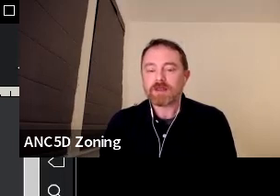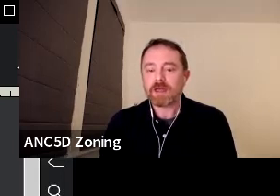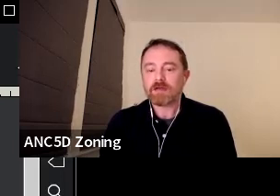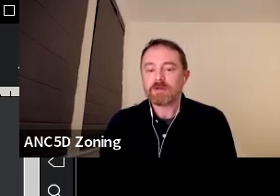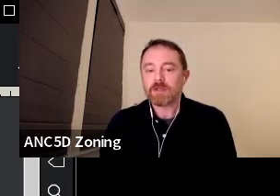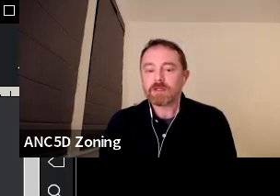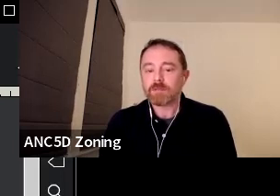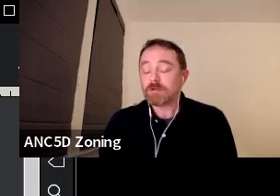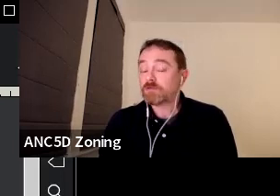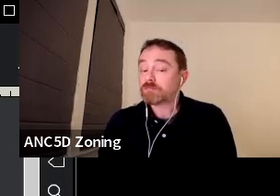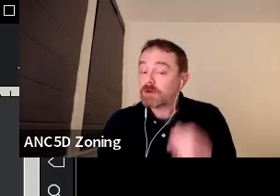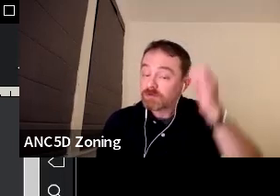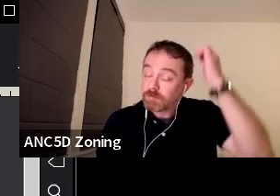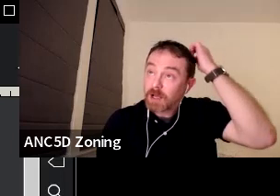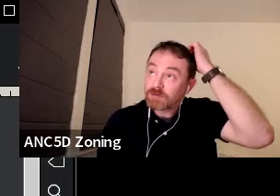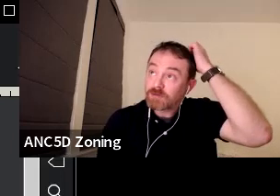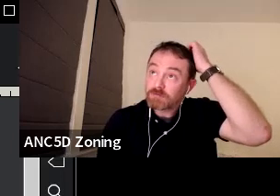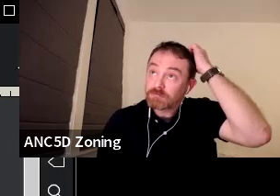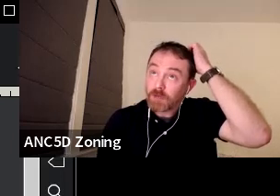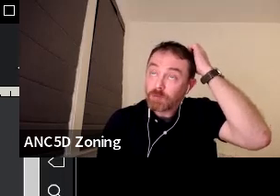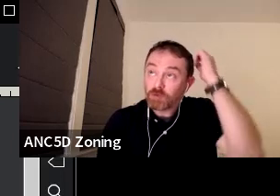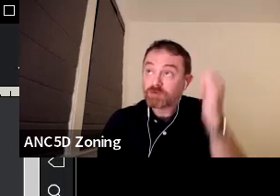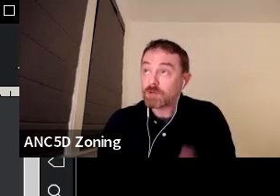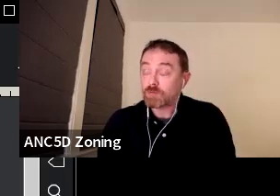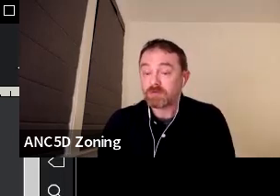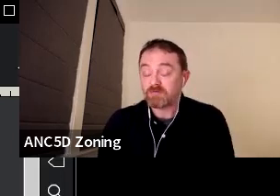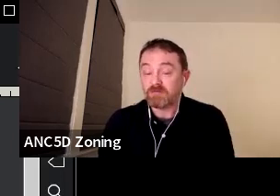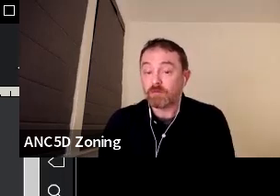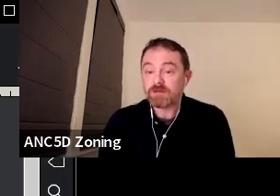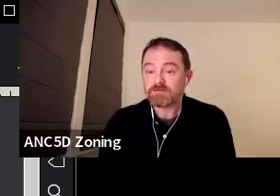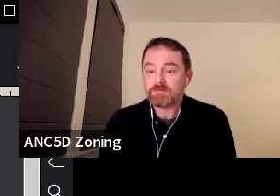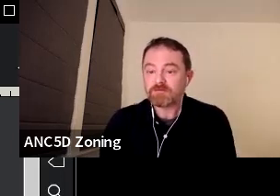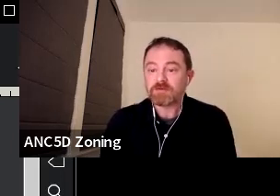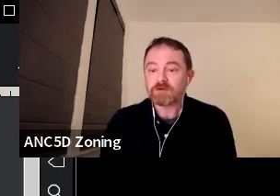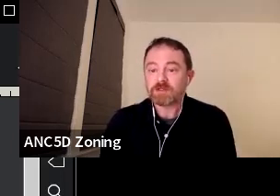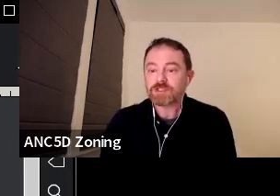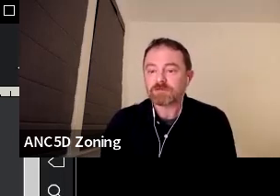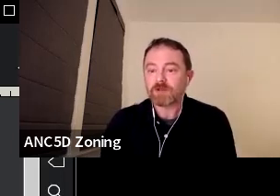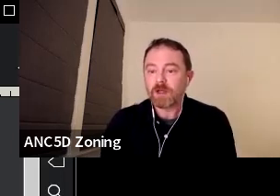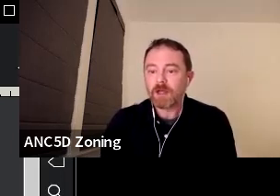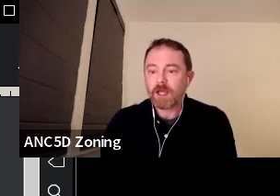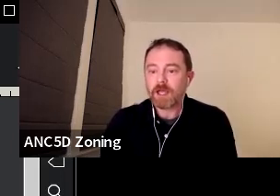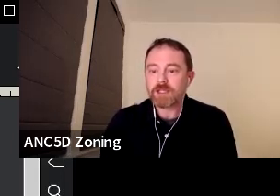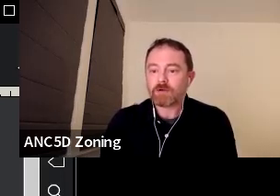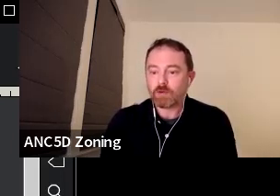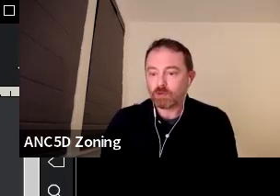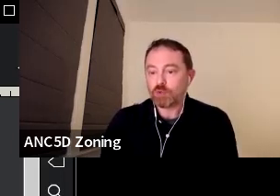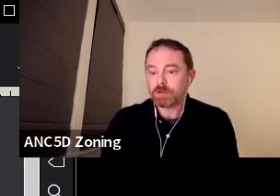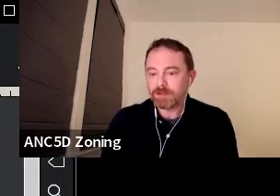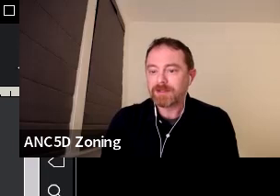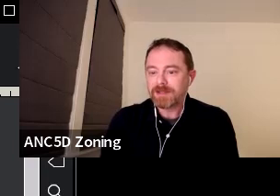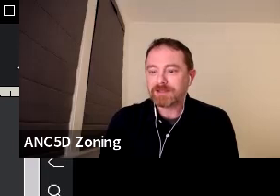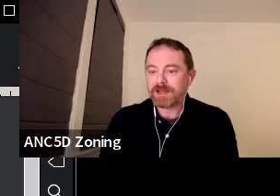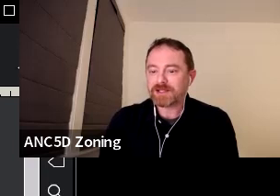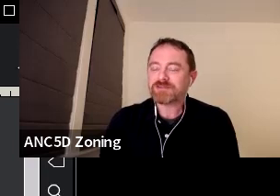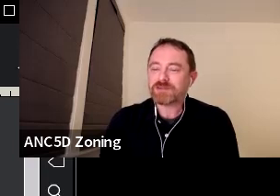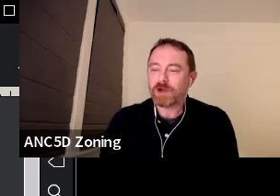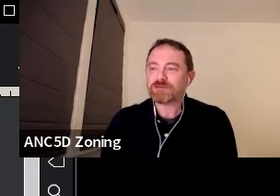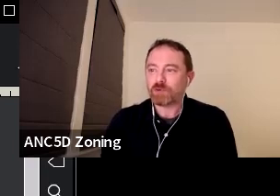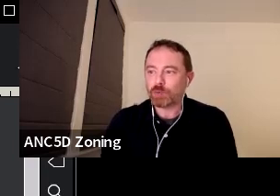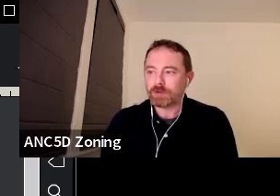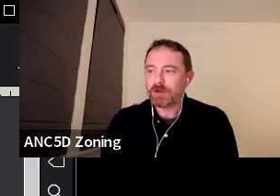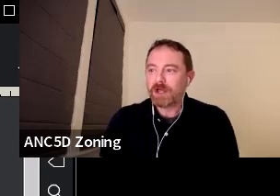neighborhood that have, I mean, there's some houses on Moore Street with like 40, 50-foot additions, and they are horrible. Yeah, it's